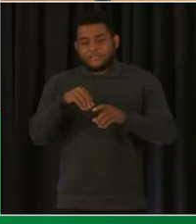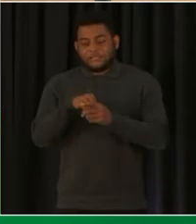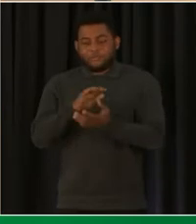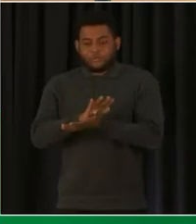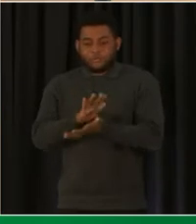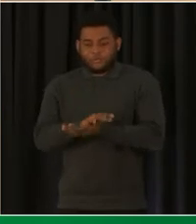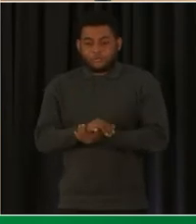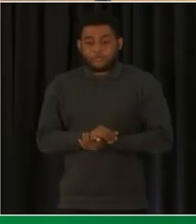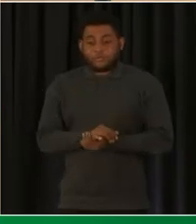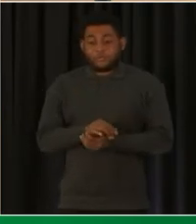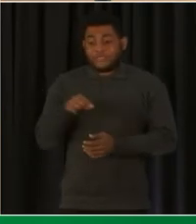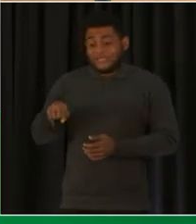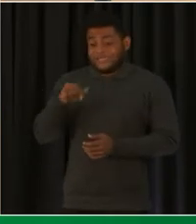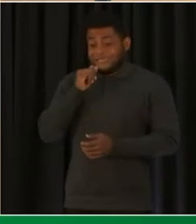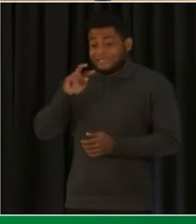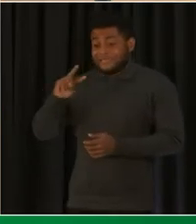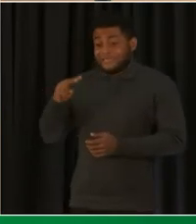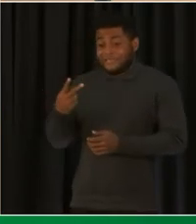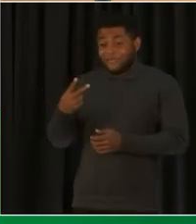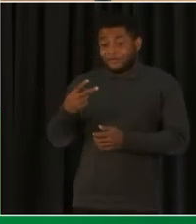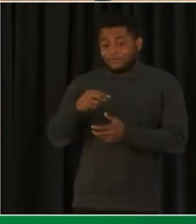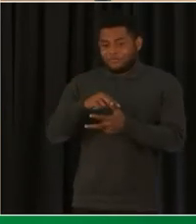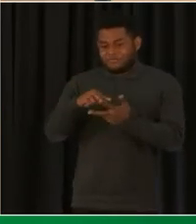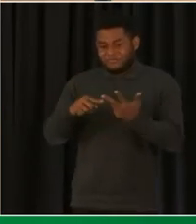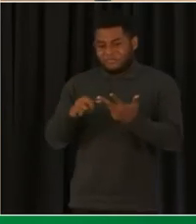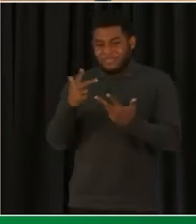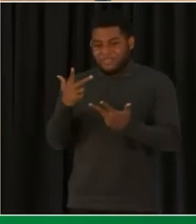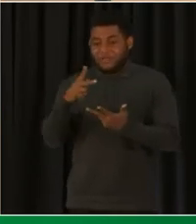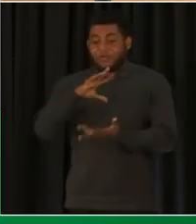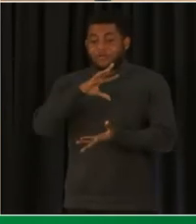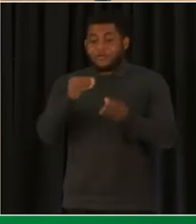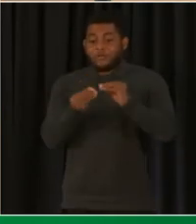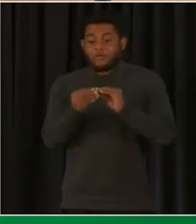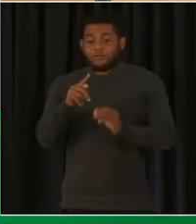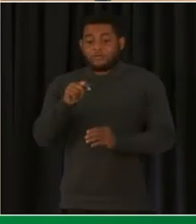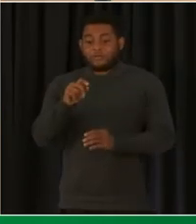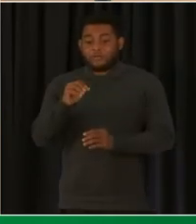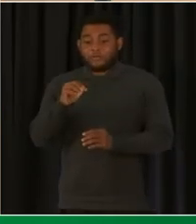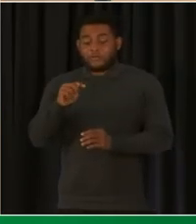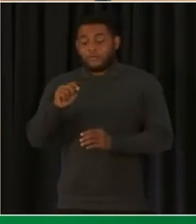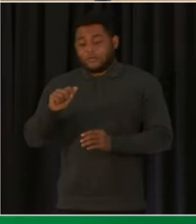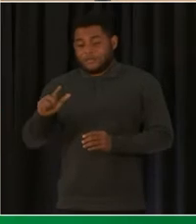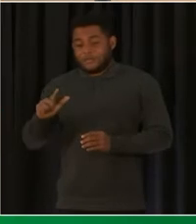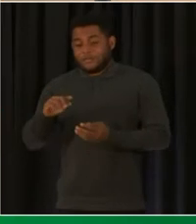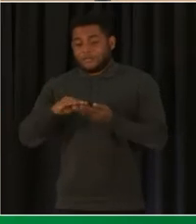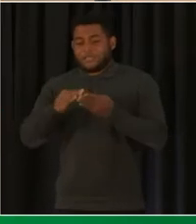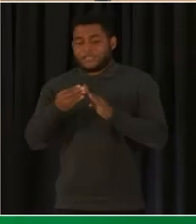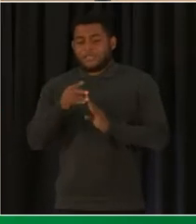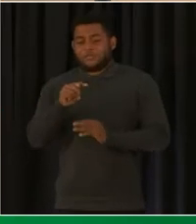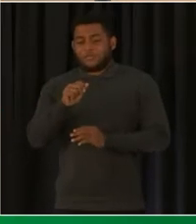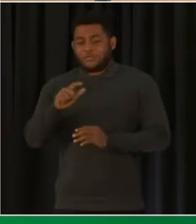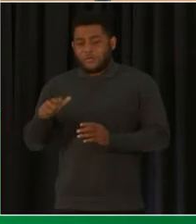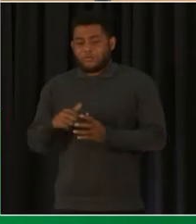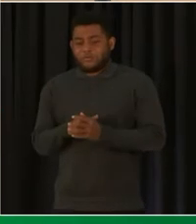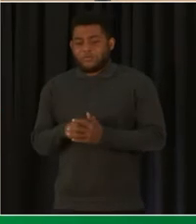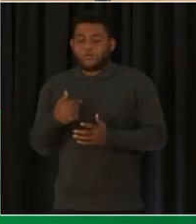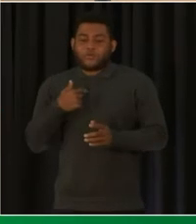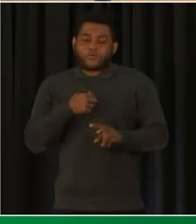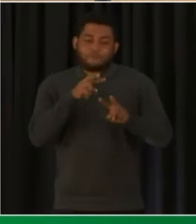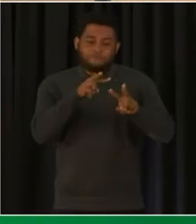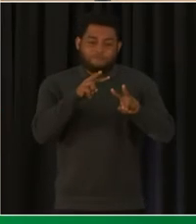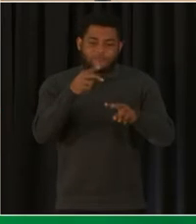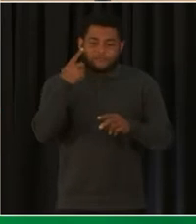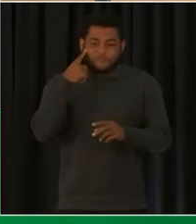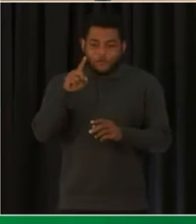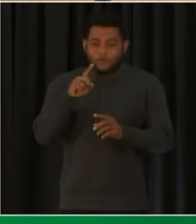second of 3 telephone town halls on this subject, so please be sure to follow along to have your questions answered. Before we get